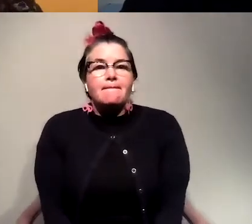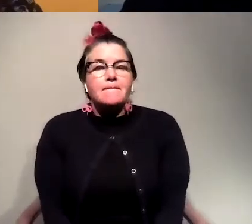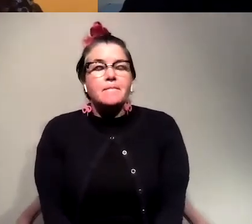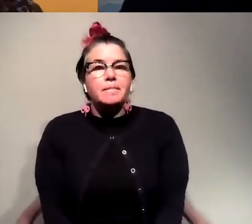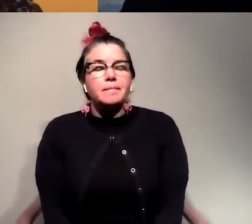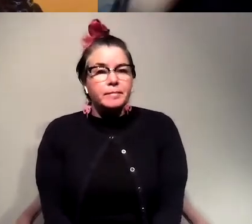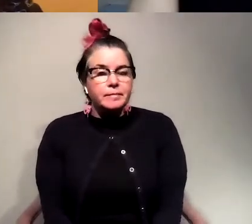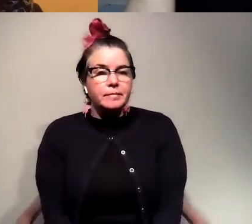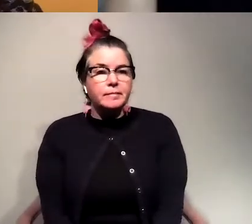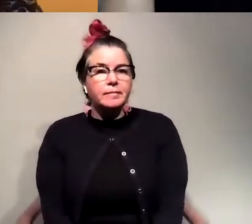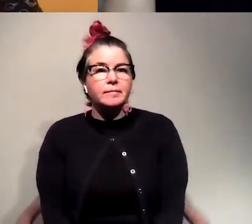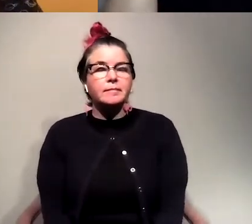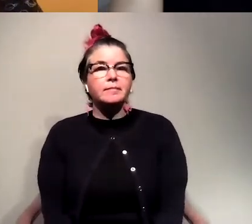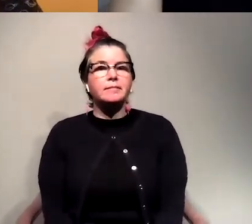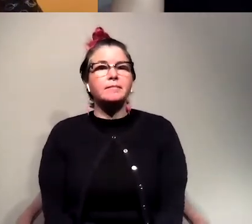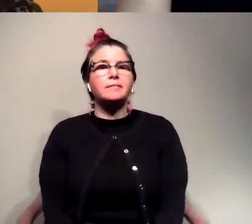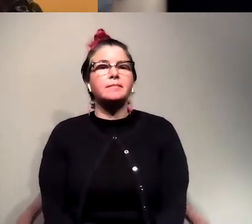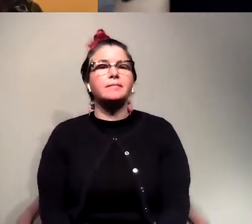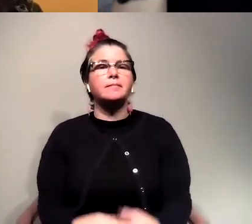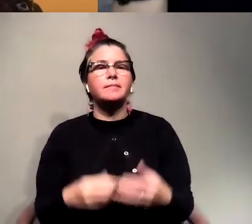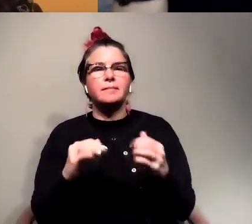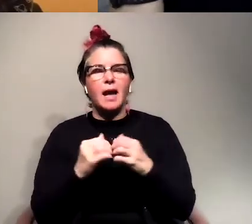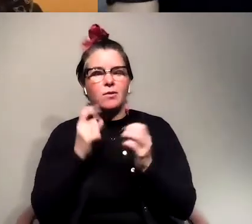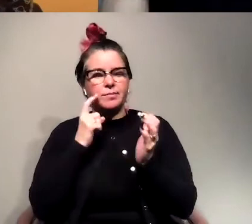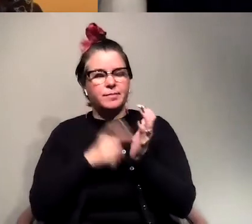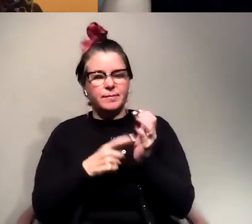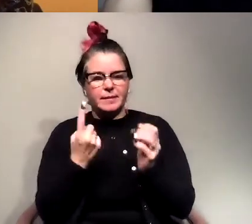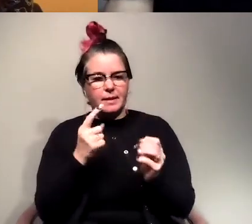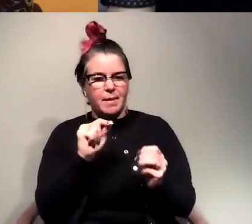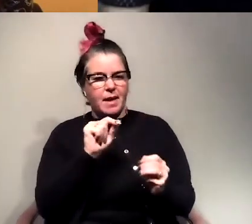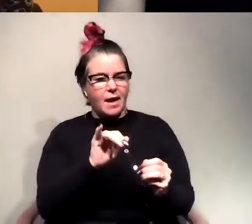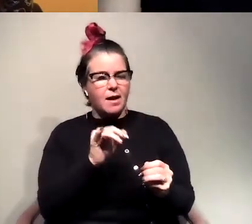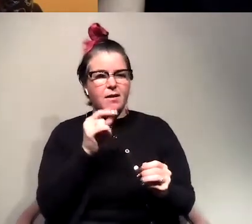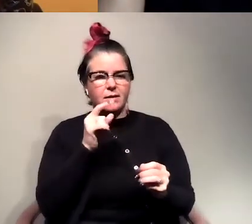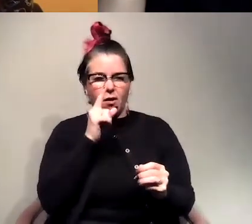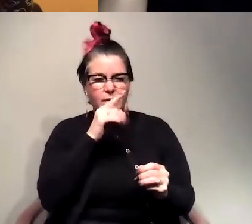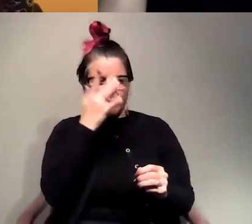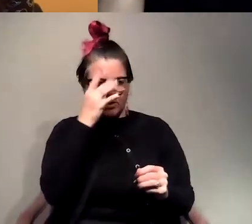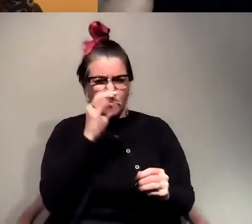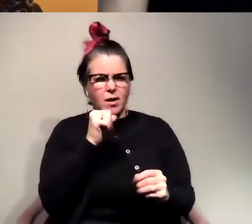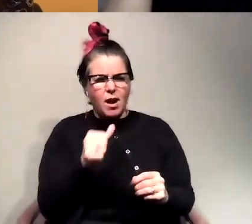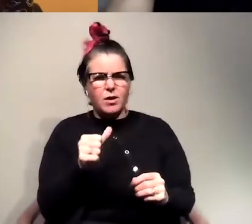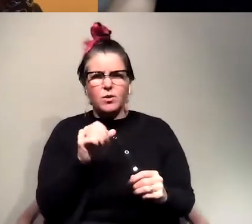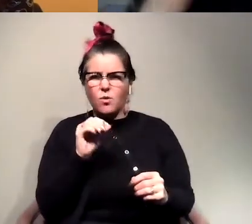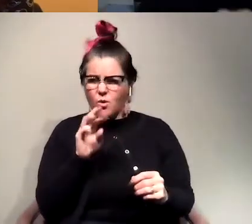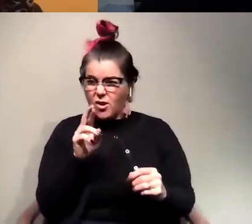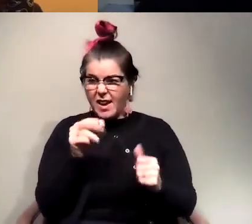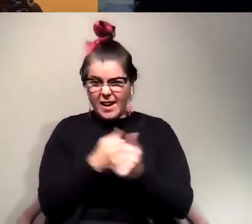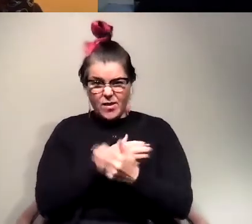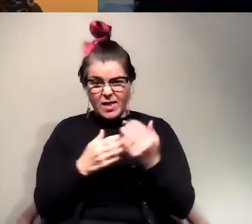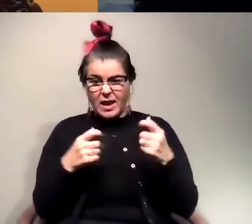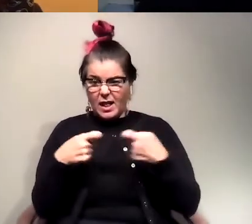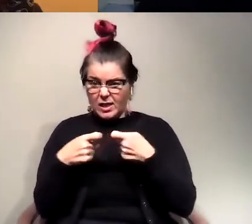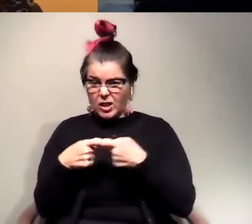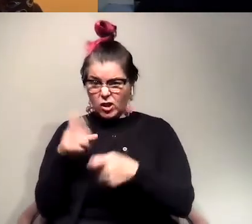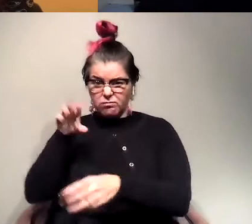how can you tell if something is artificial intelligence or not? Or does everything electronic have some kind of artificial